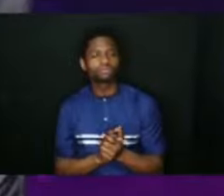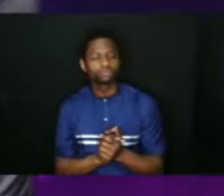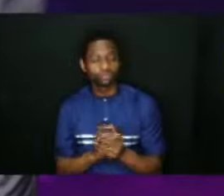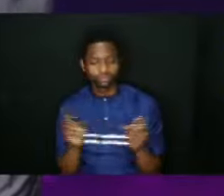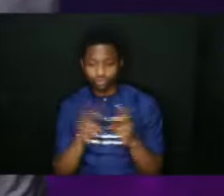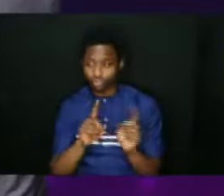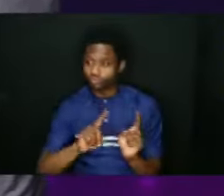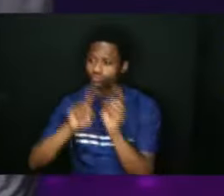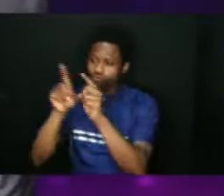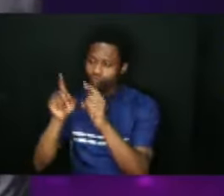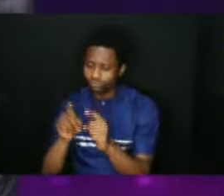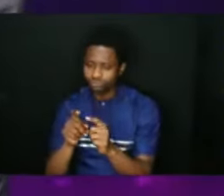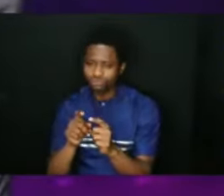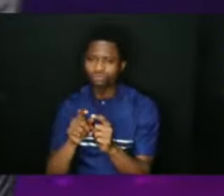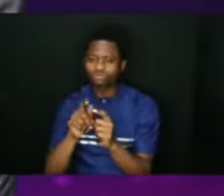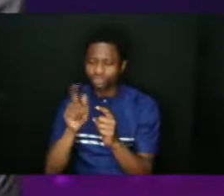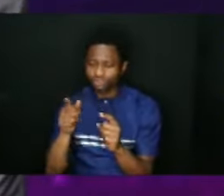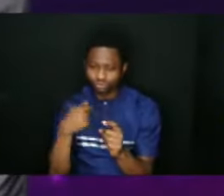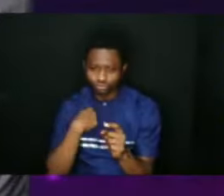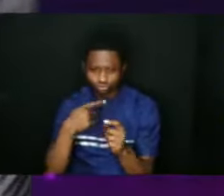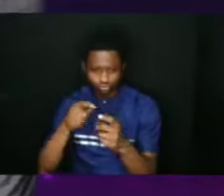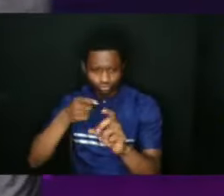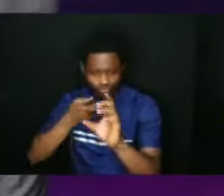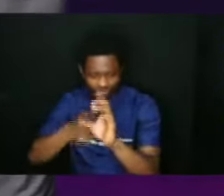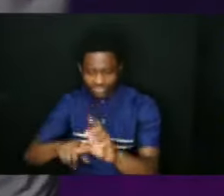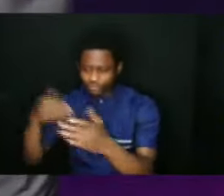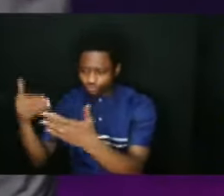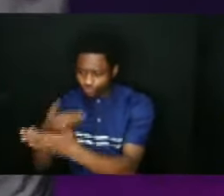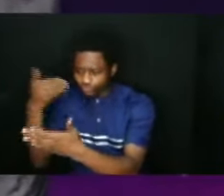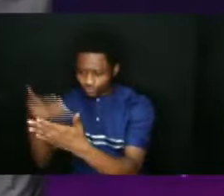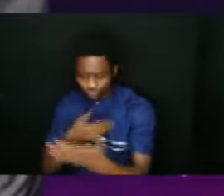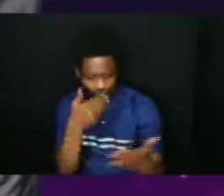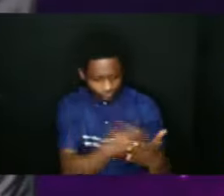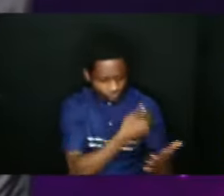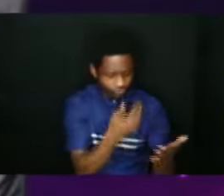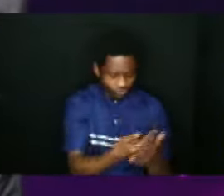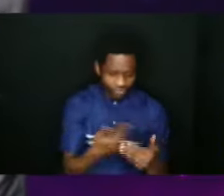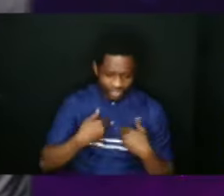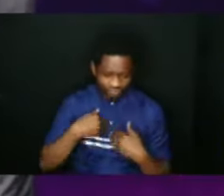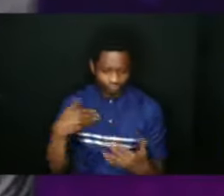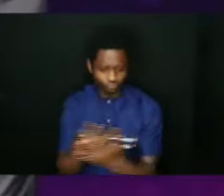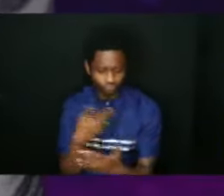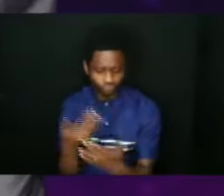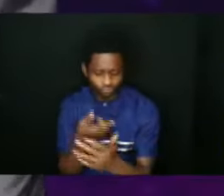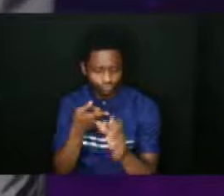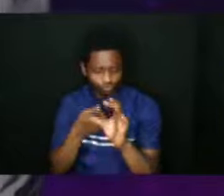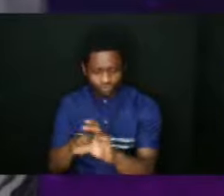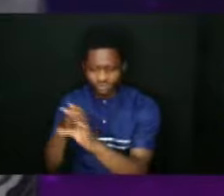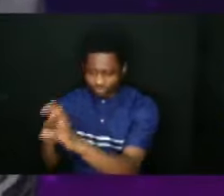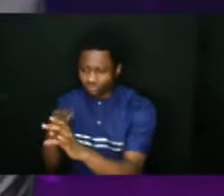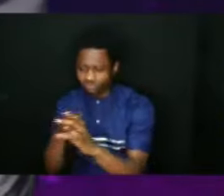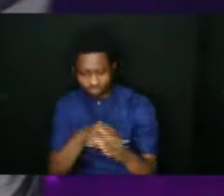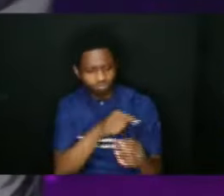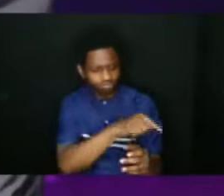go with this virtue that you will start afresh. You will start with a new